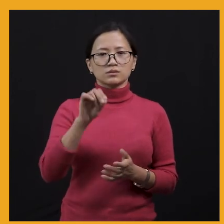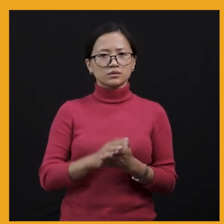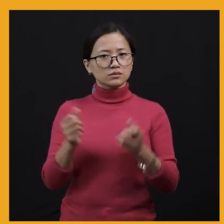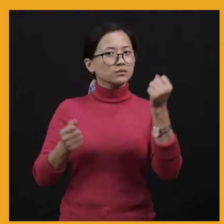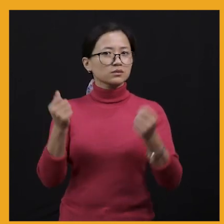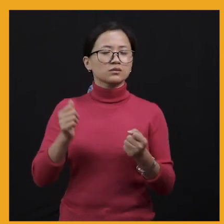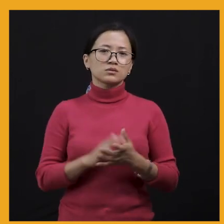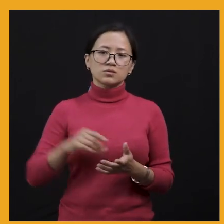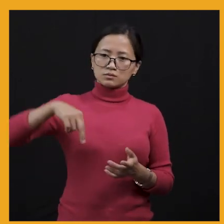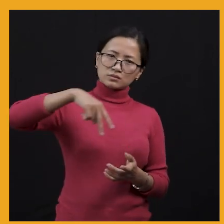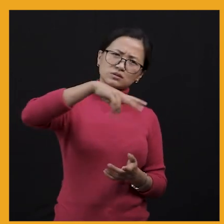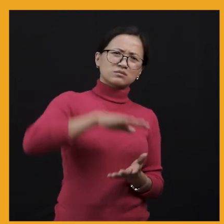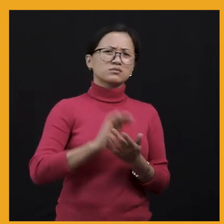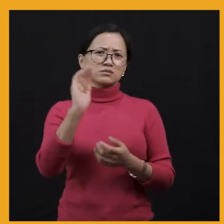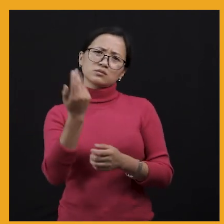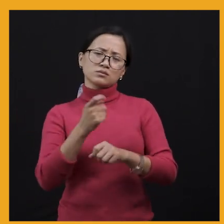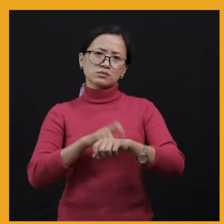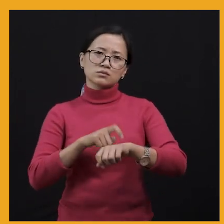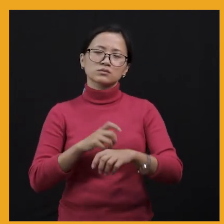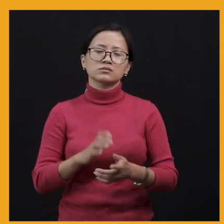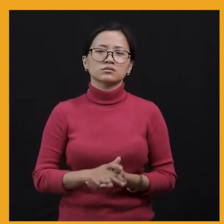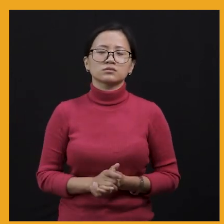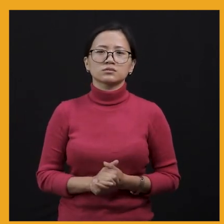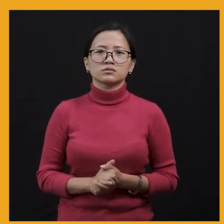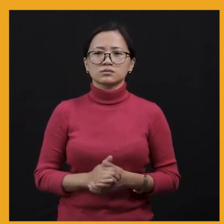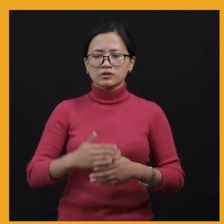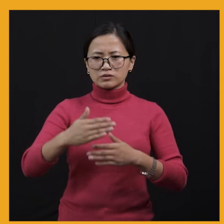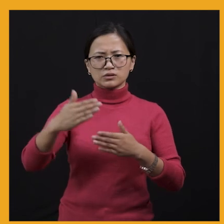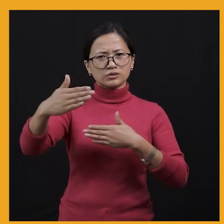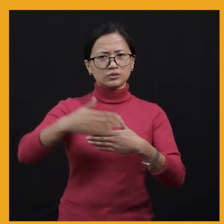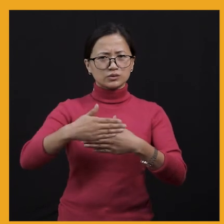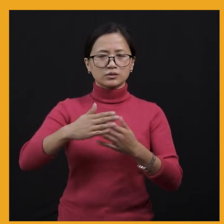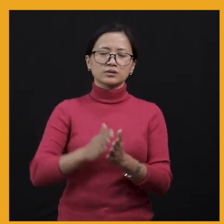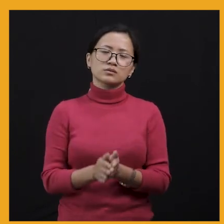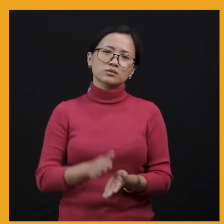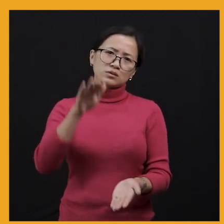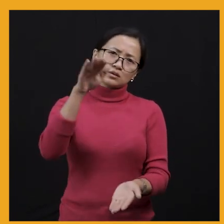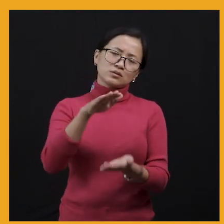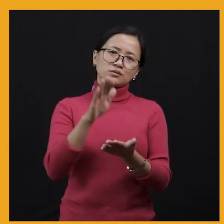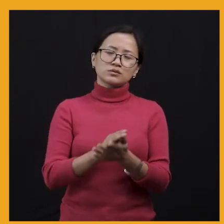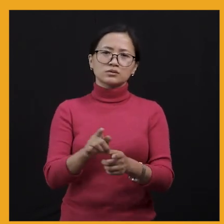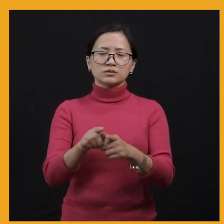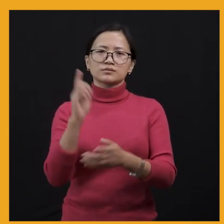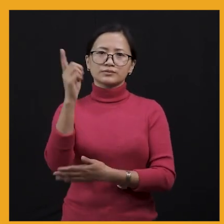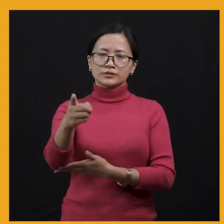a car, you can just walk sometimes, right? For a short distance, we don't need to take car,